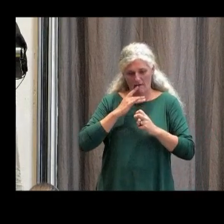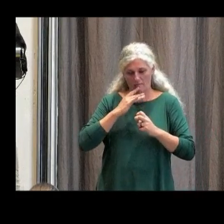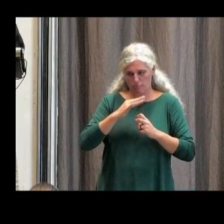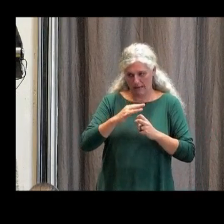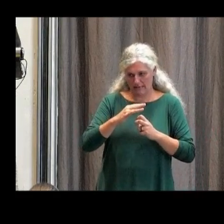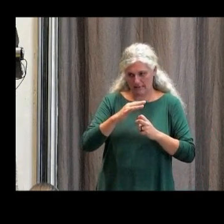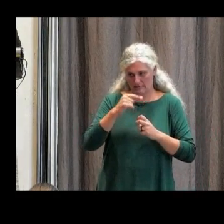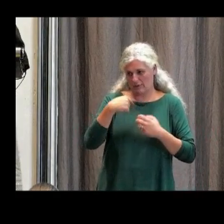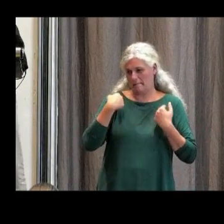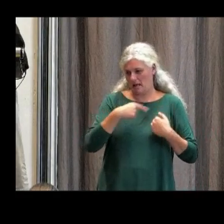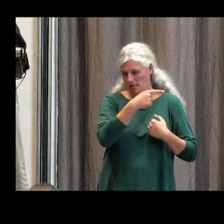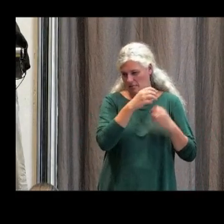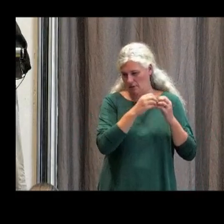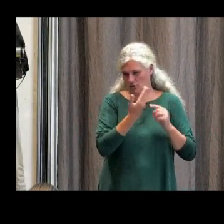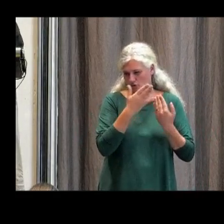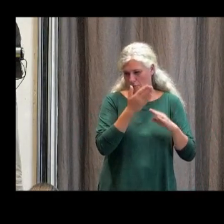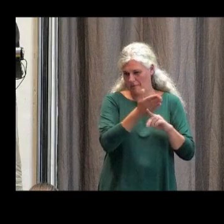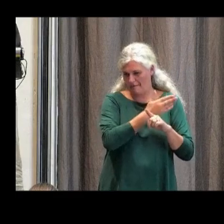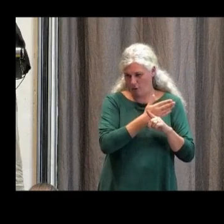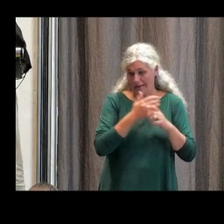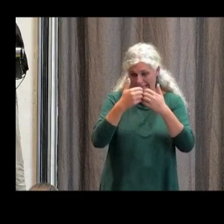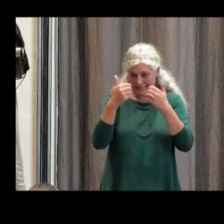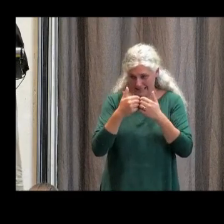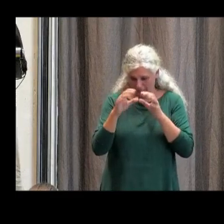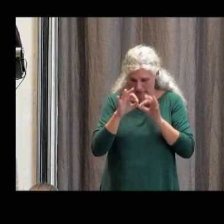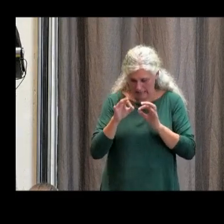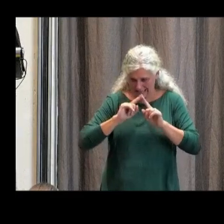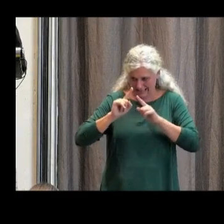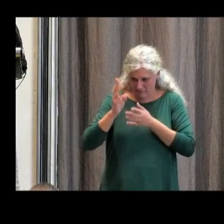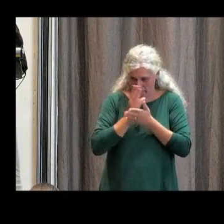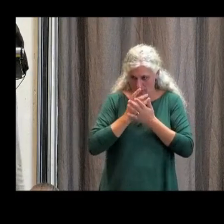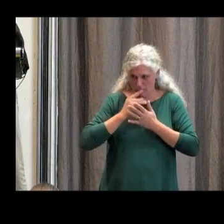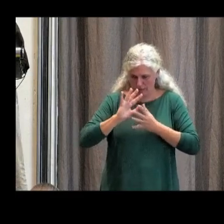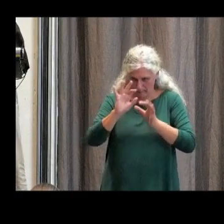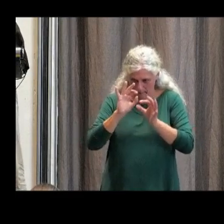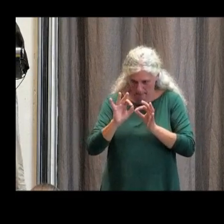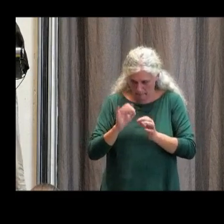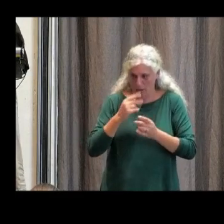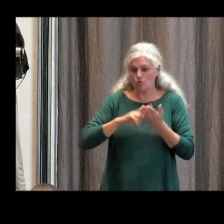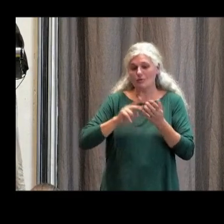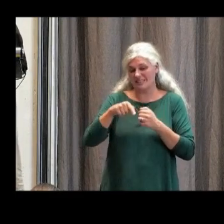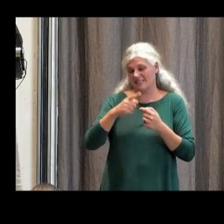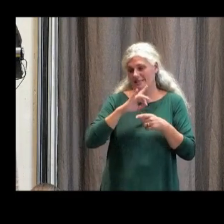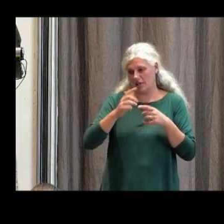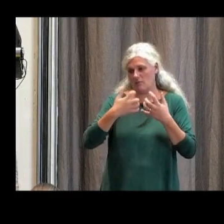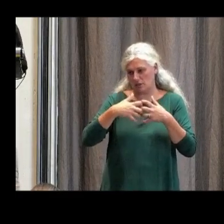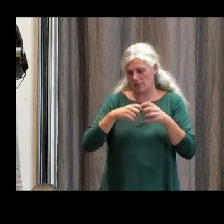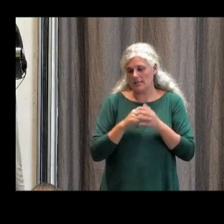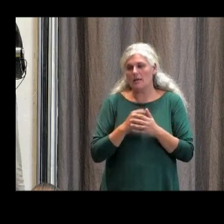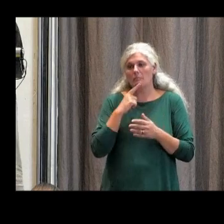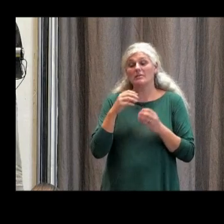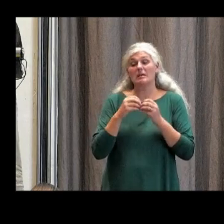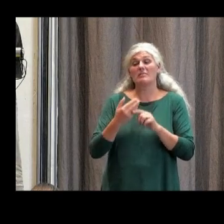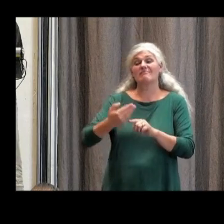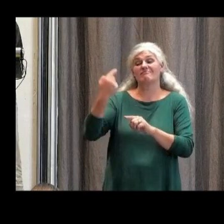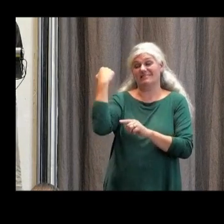he essentially separated out all the different components from breath using this piece of instrumentation. But as I said